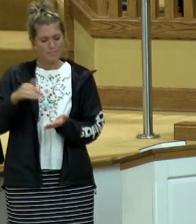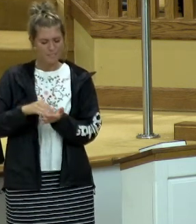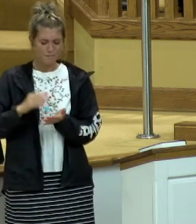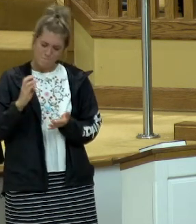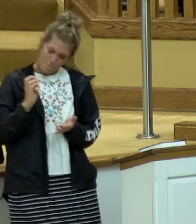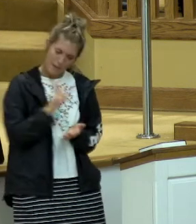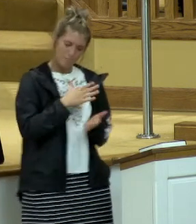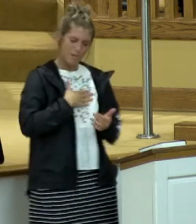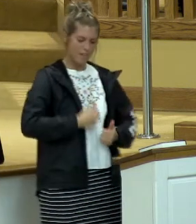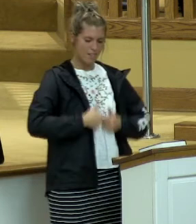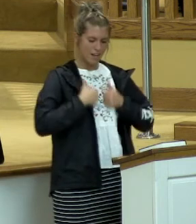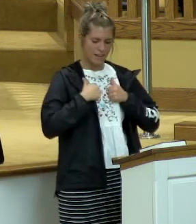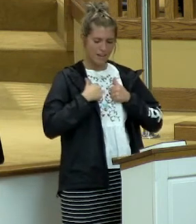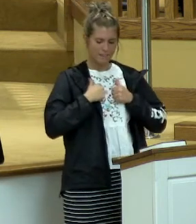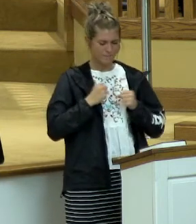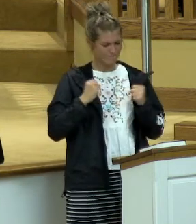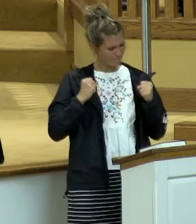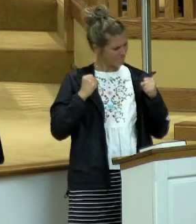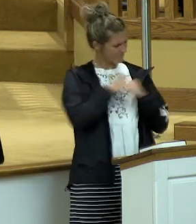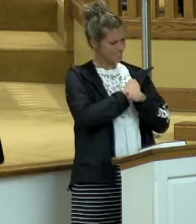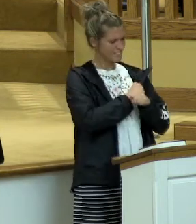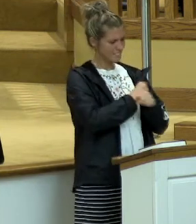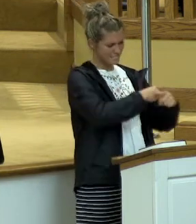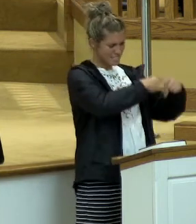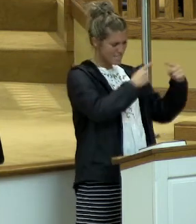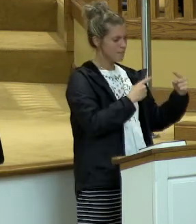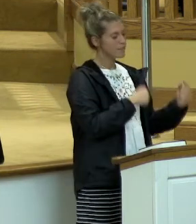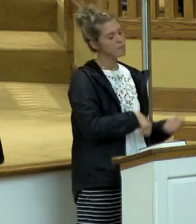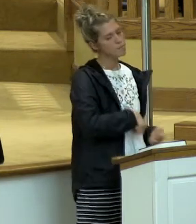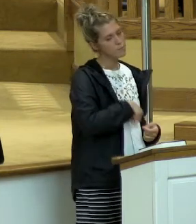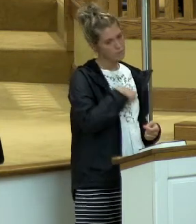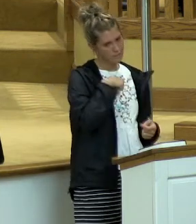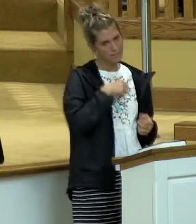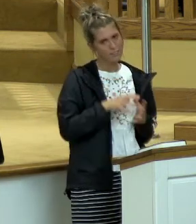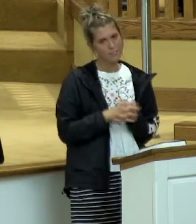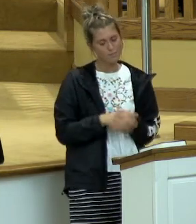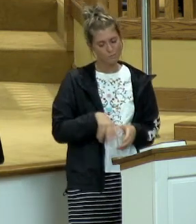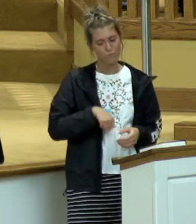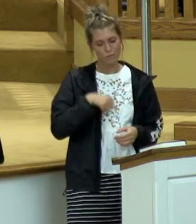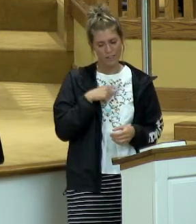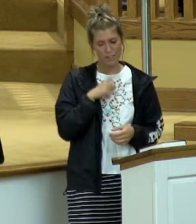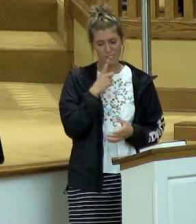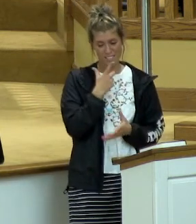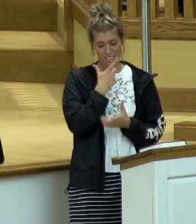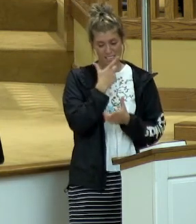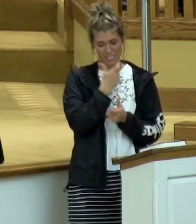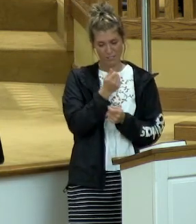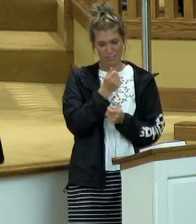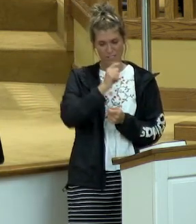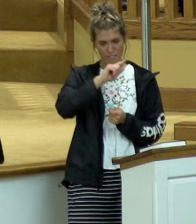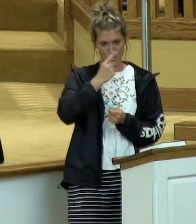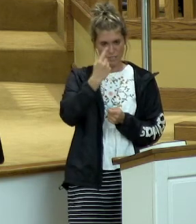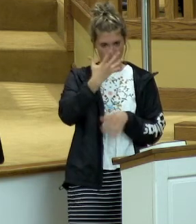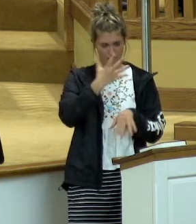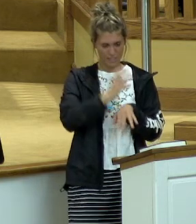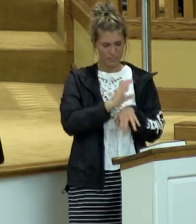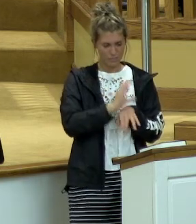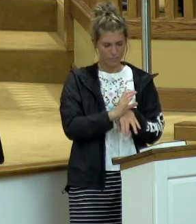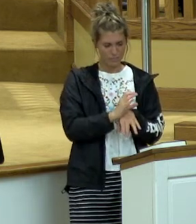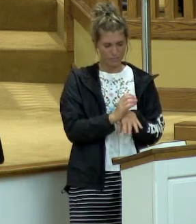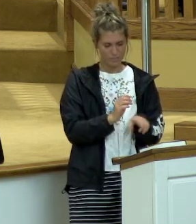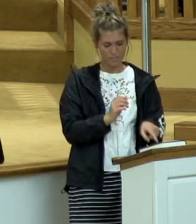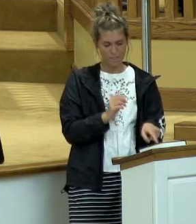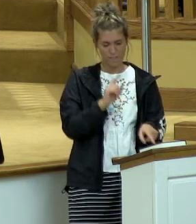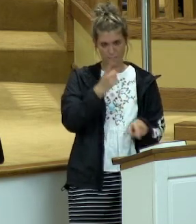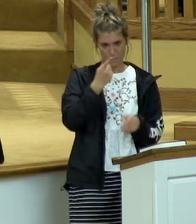back to my life combating the enemy of pride. Pride. Isn't it interesting that the first five churches, I'm just about